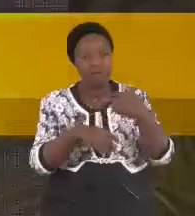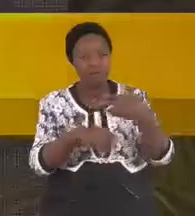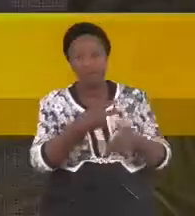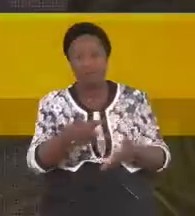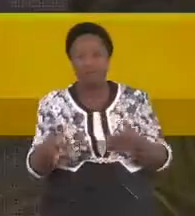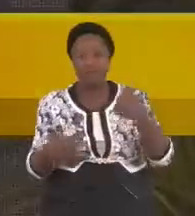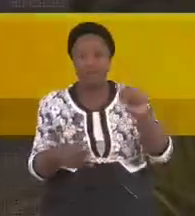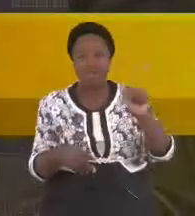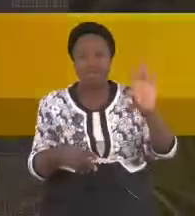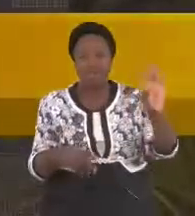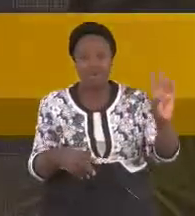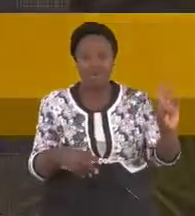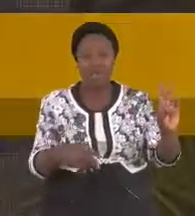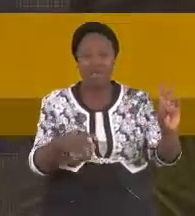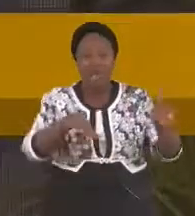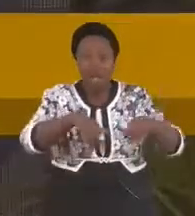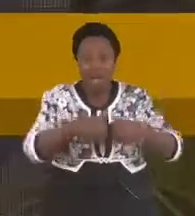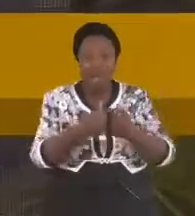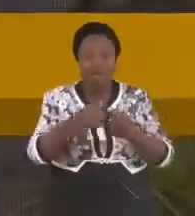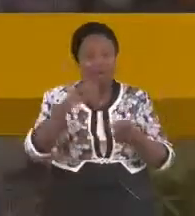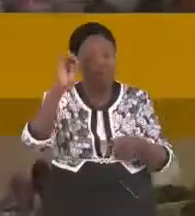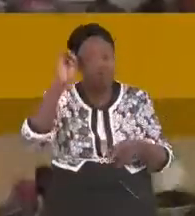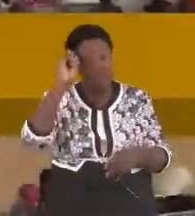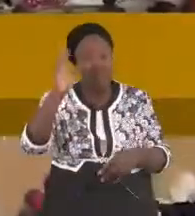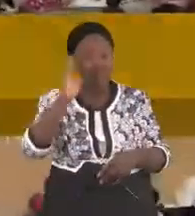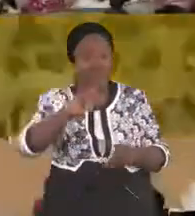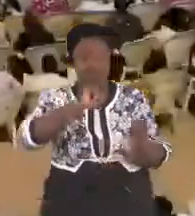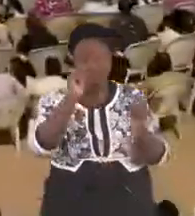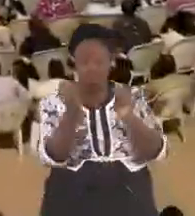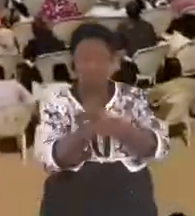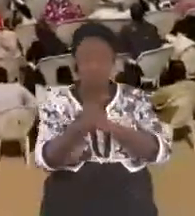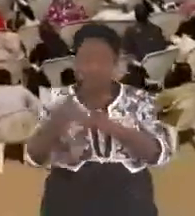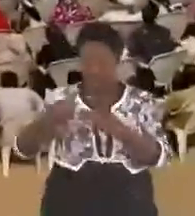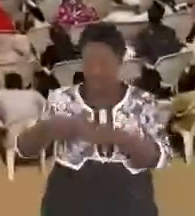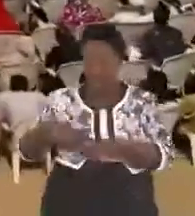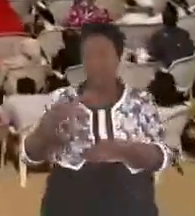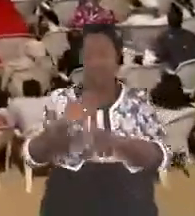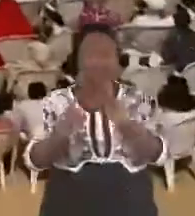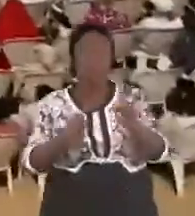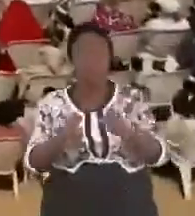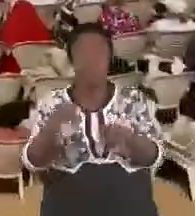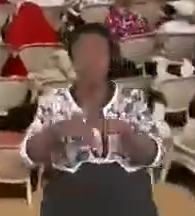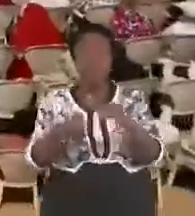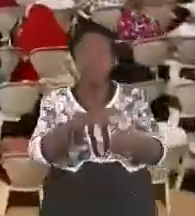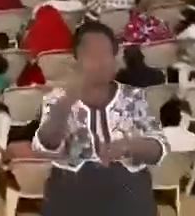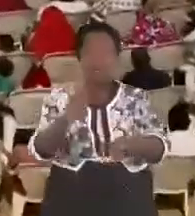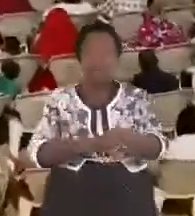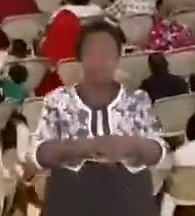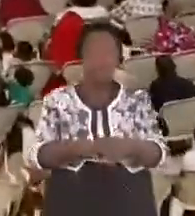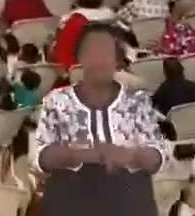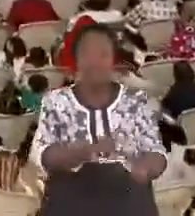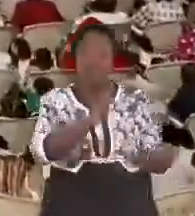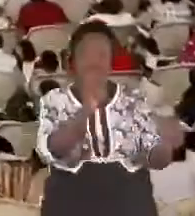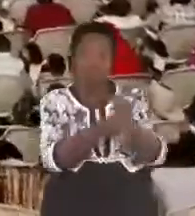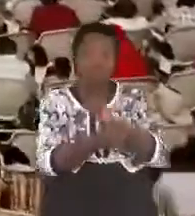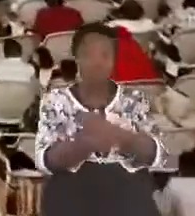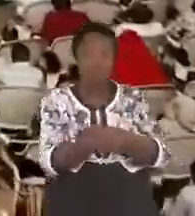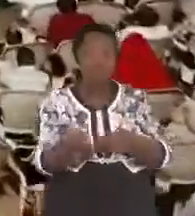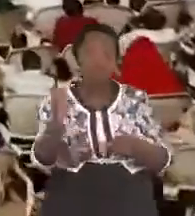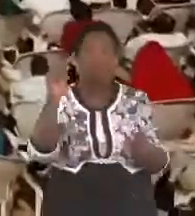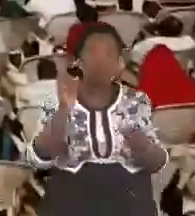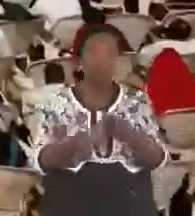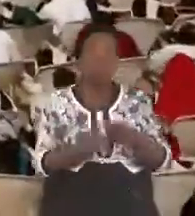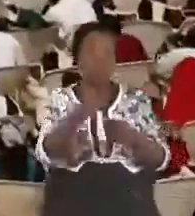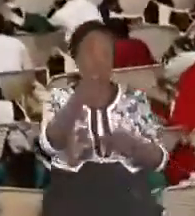he will turn the hearts of the people in the nation, turn them unto God.